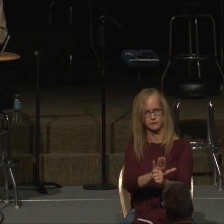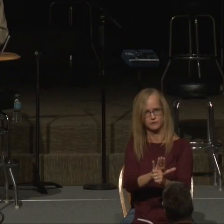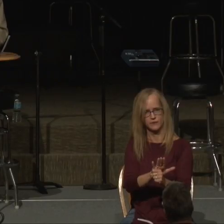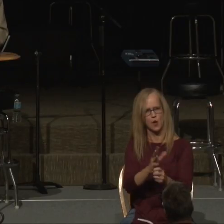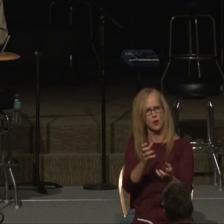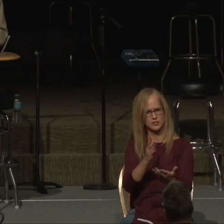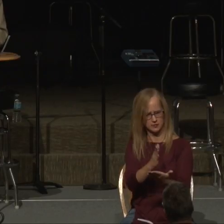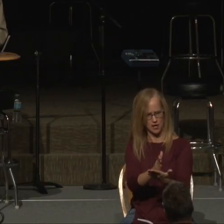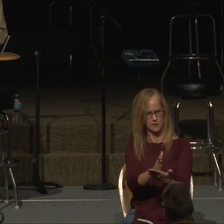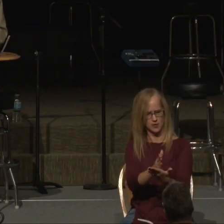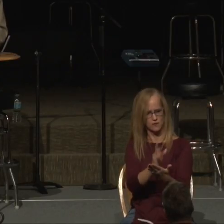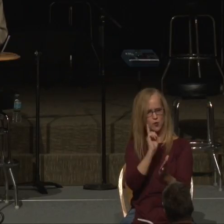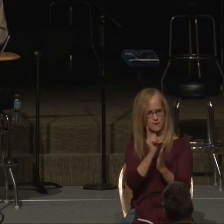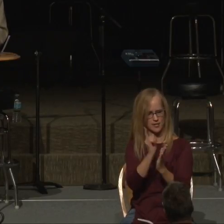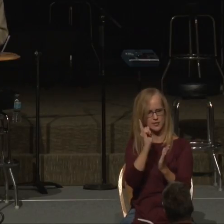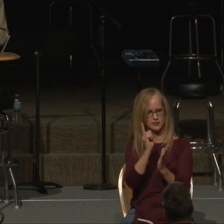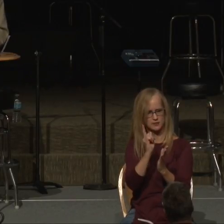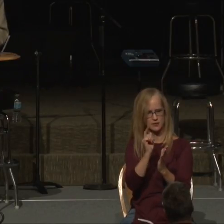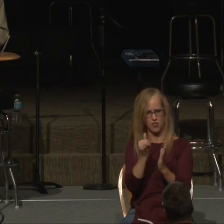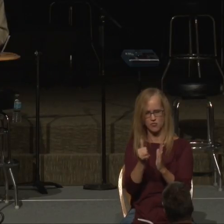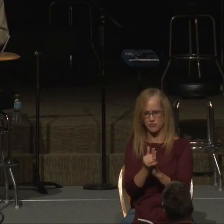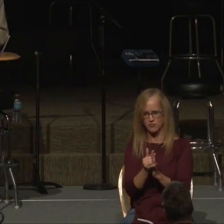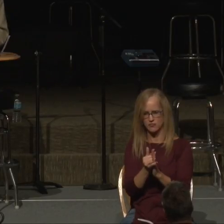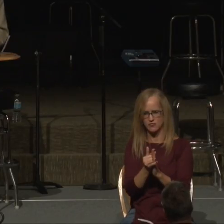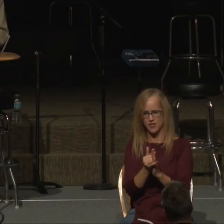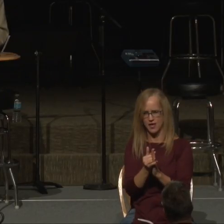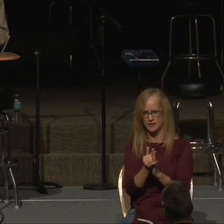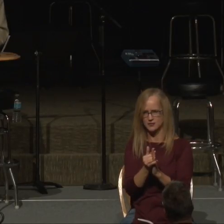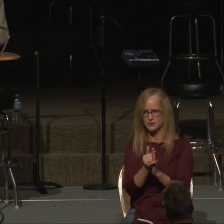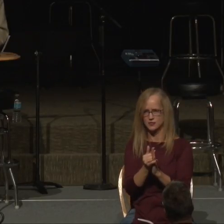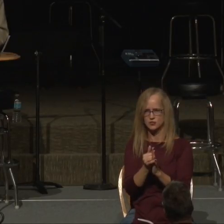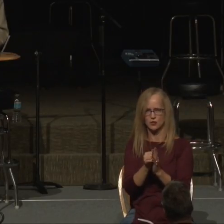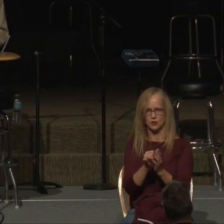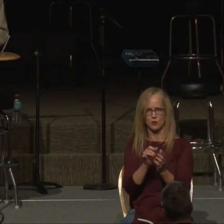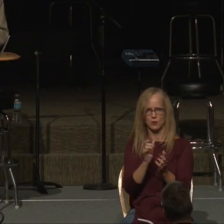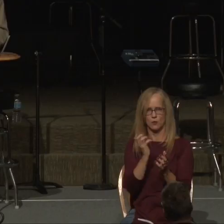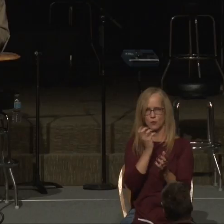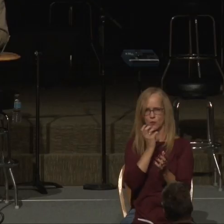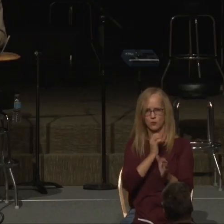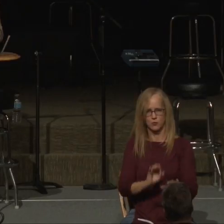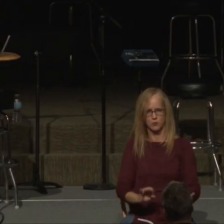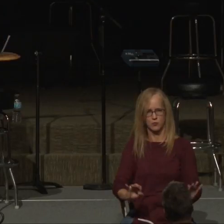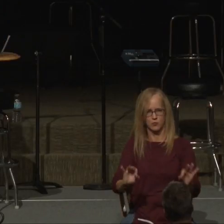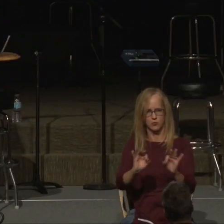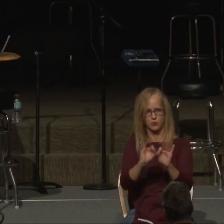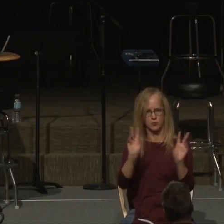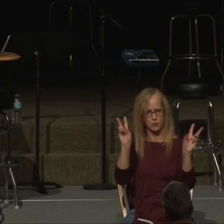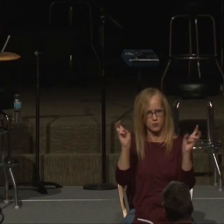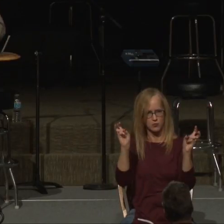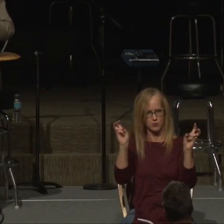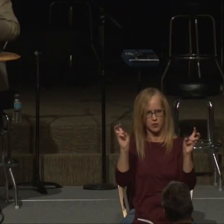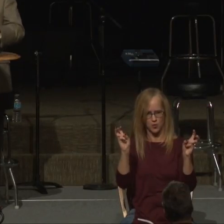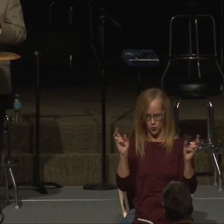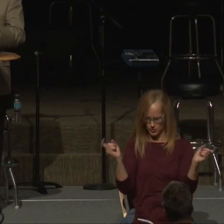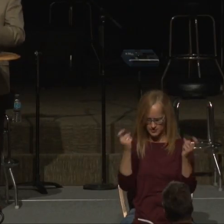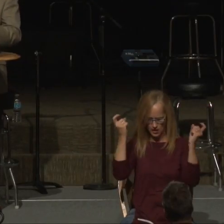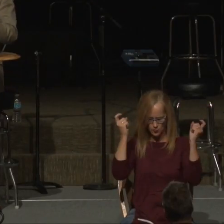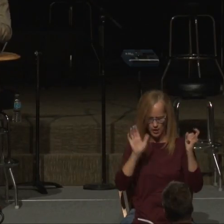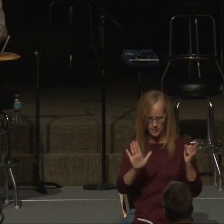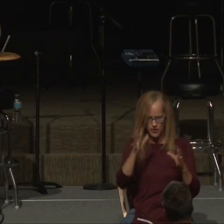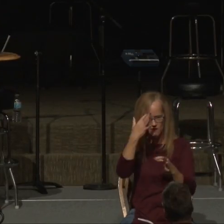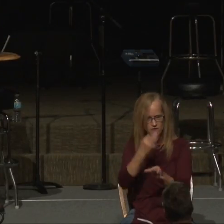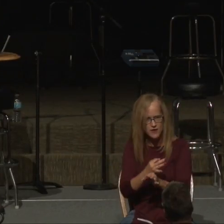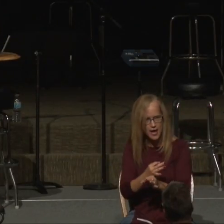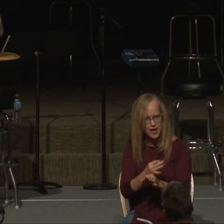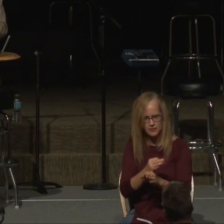I just want to stop there for a minute because I just think that's such a pivotal statement. I mean, here we're celebrating these people and their faith and